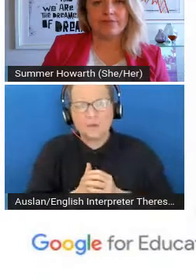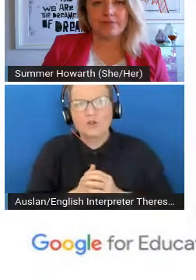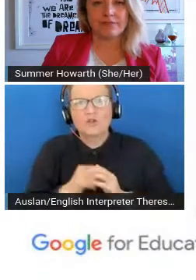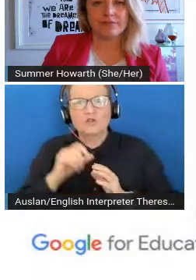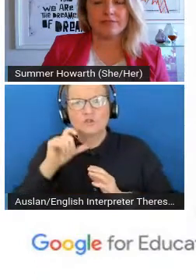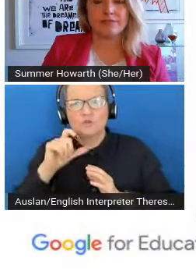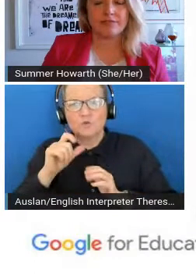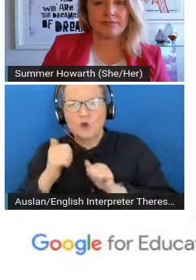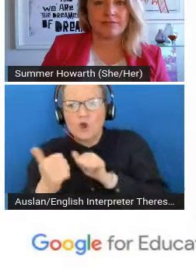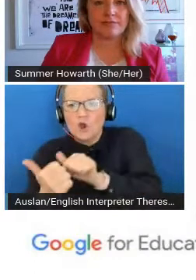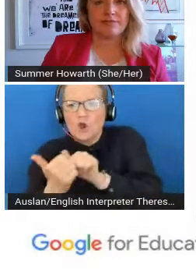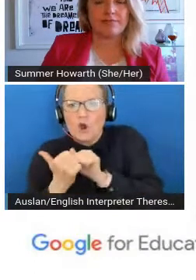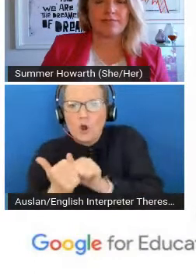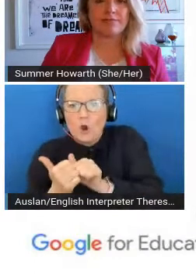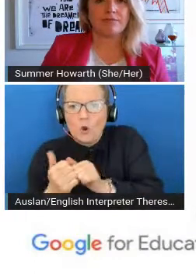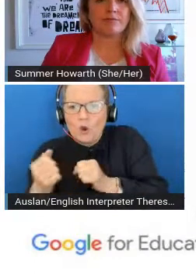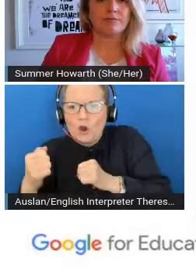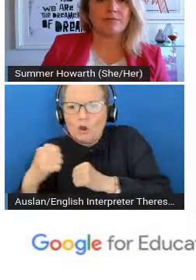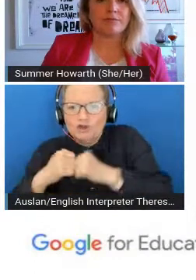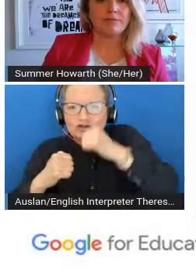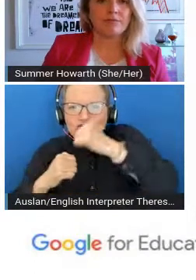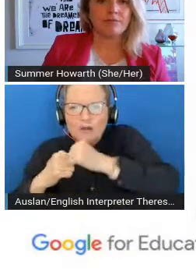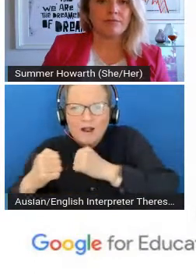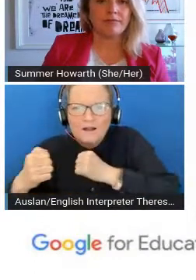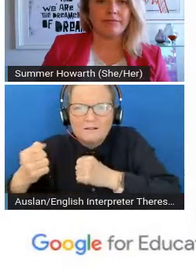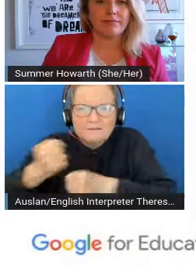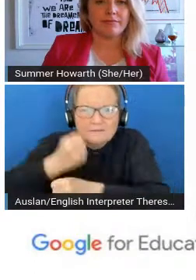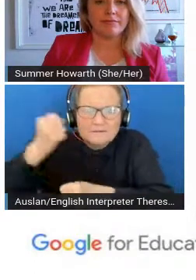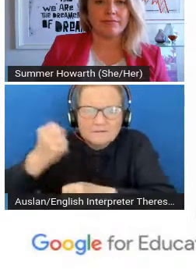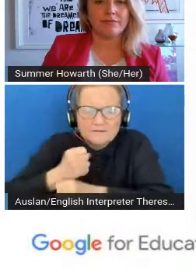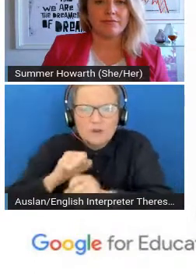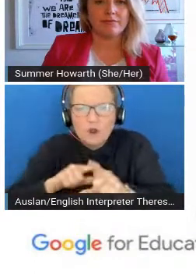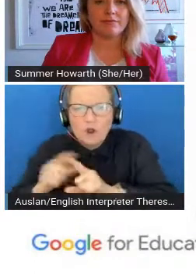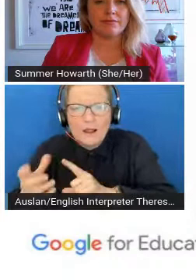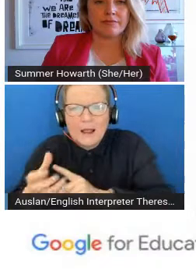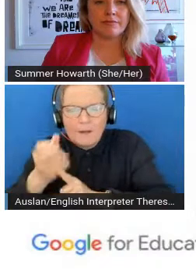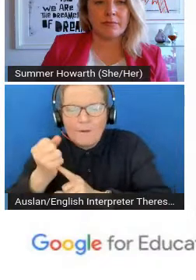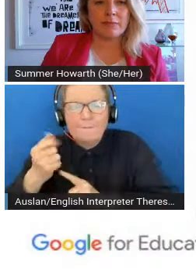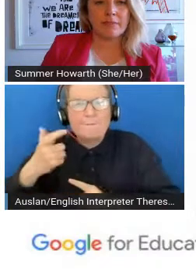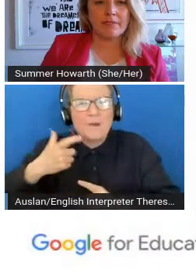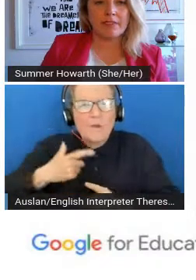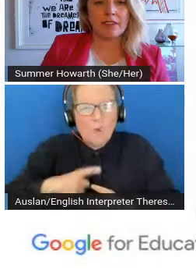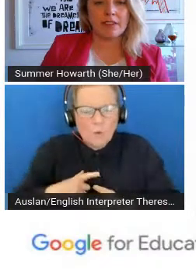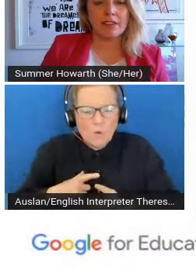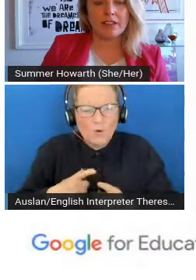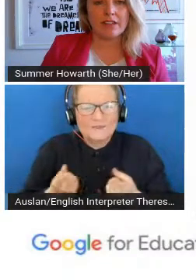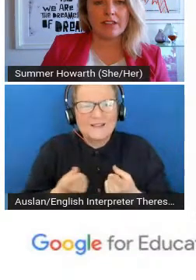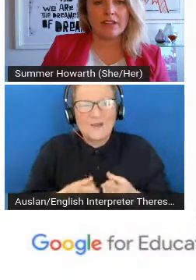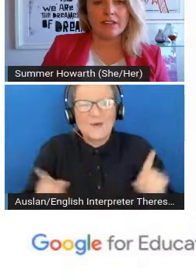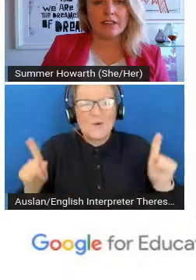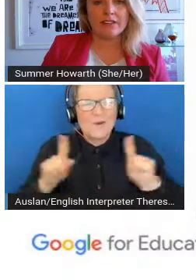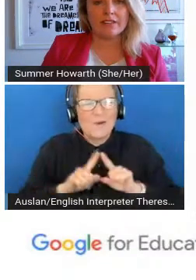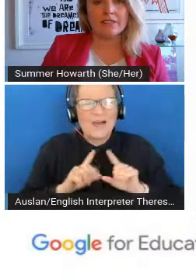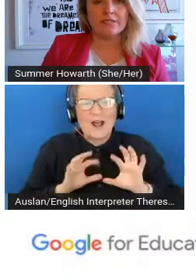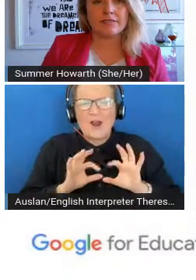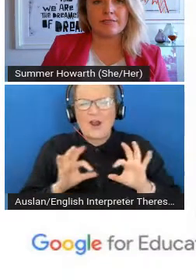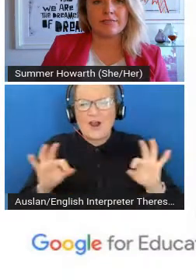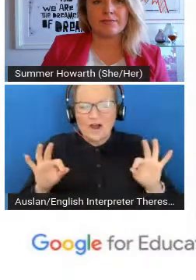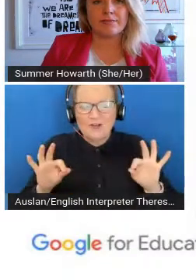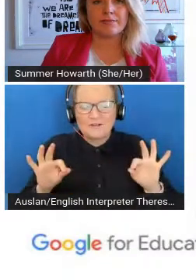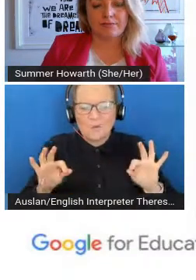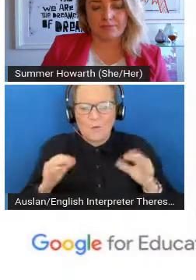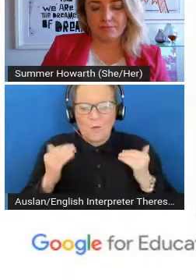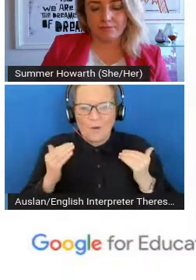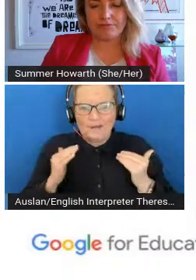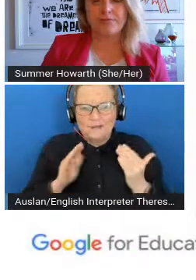co-construct the learning outcomes, because we are not necessarily in close proximity with the